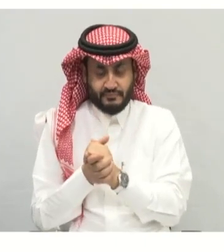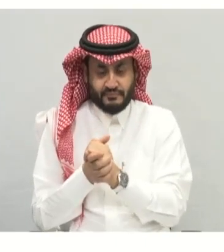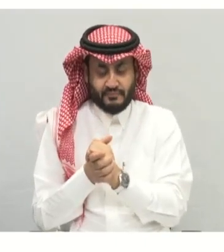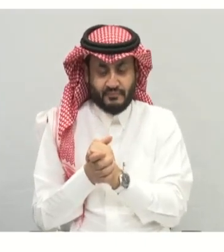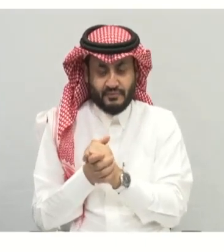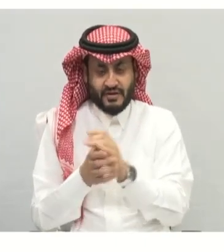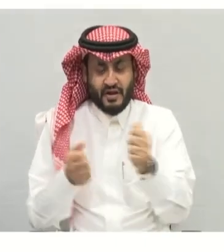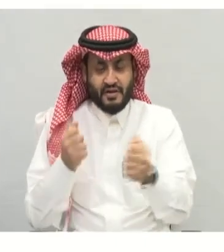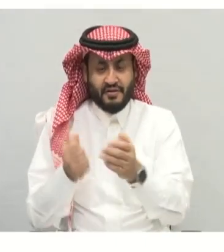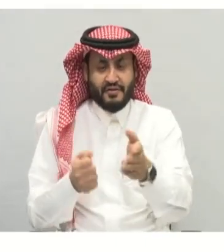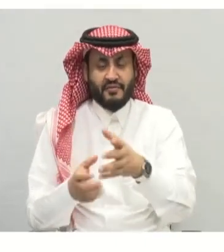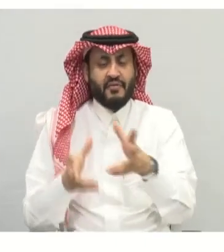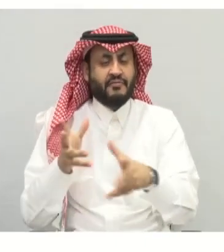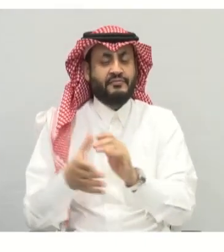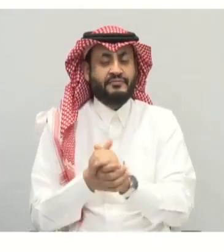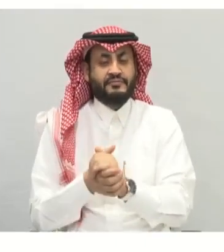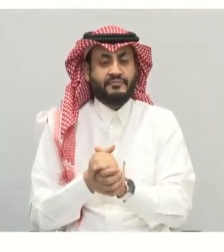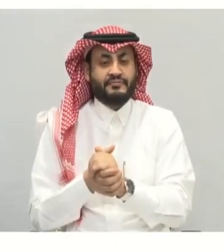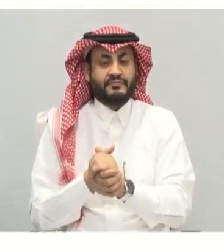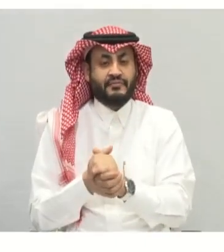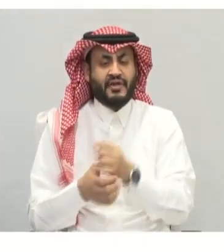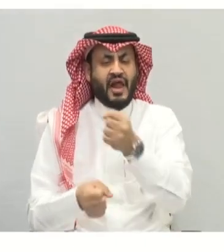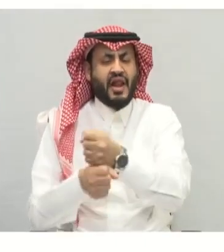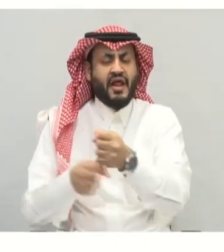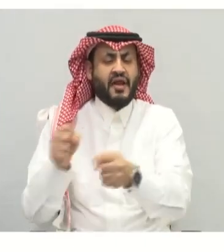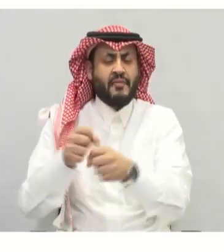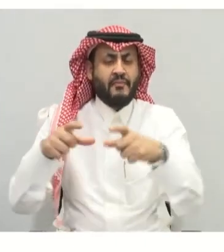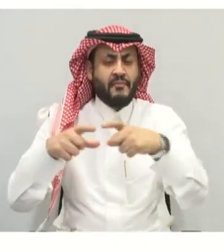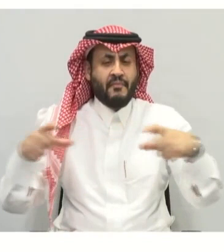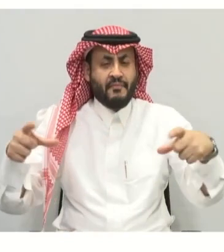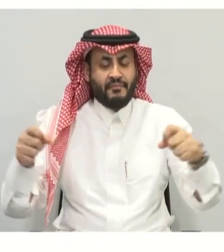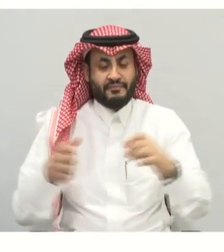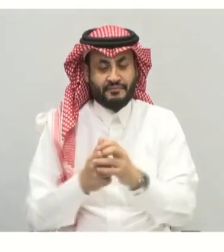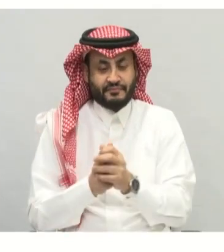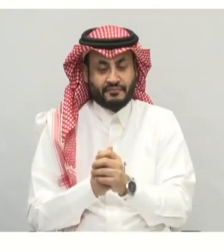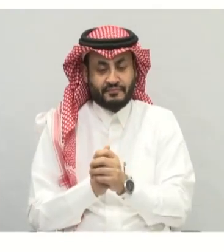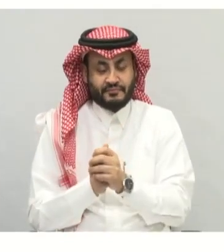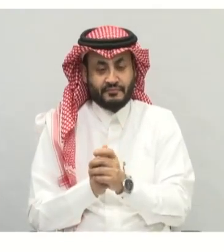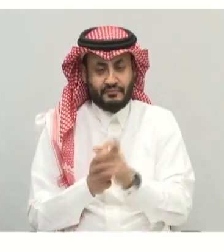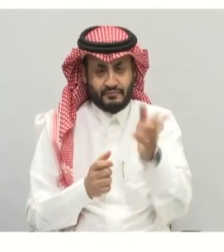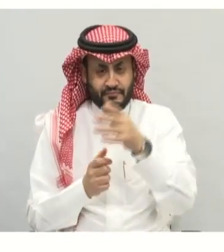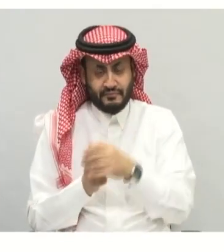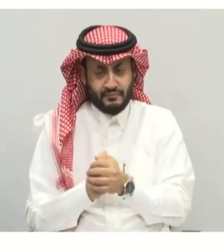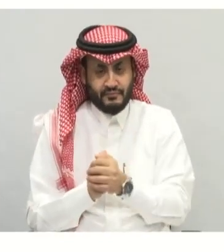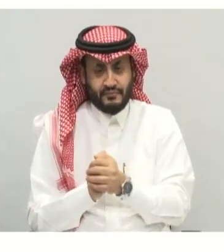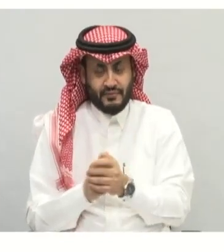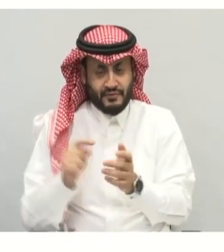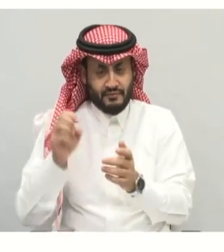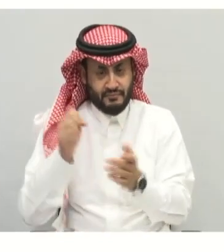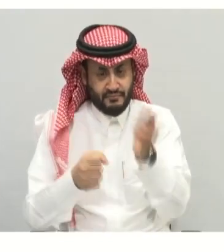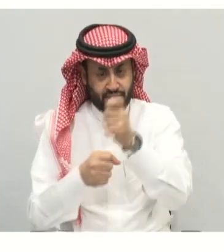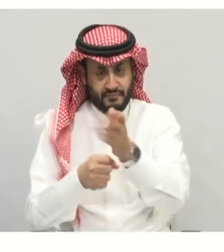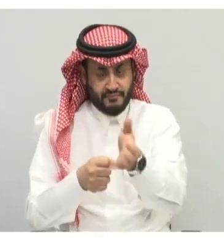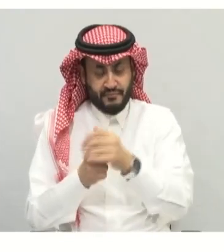an exercise about making sentences and we use the inventive so you as you can see